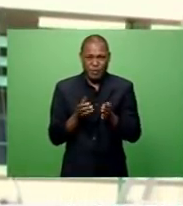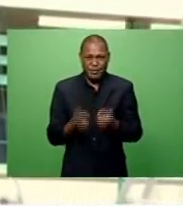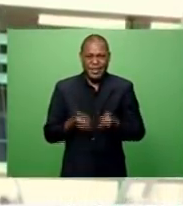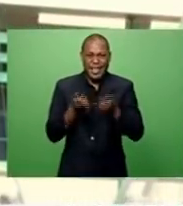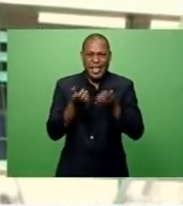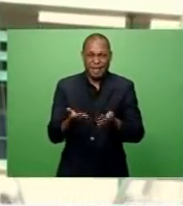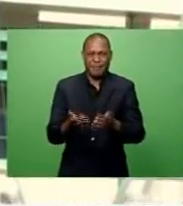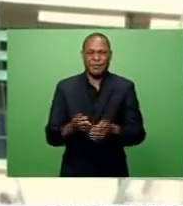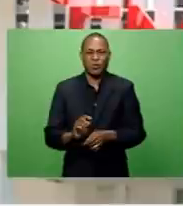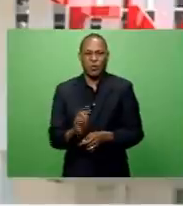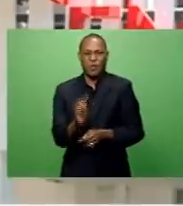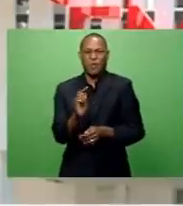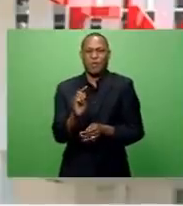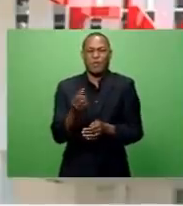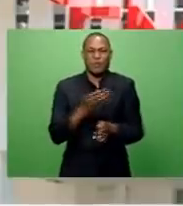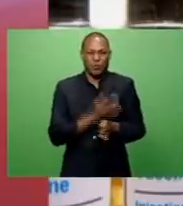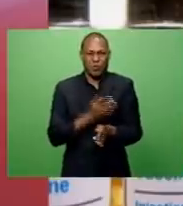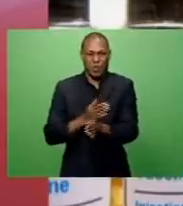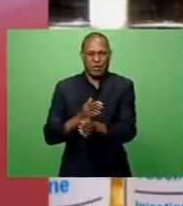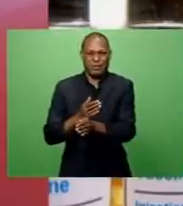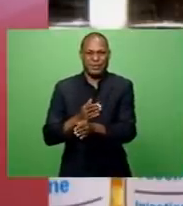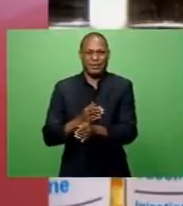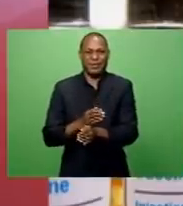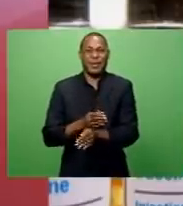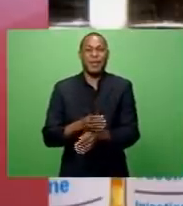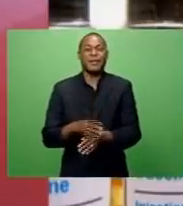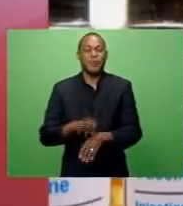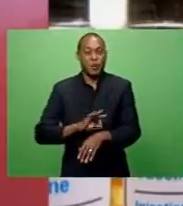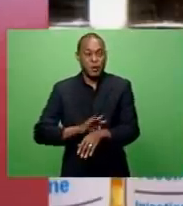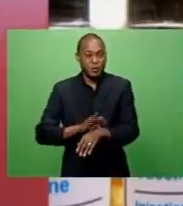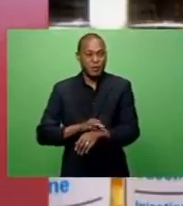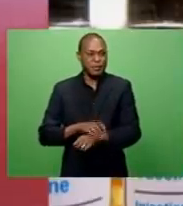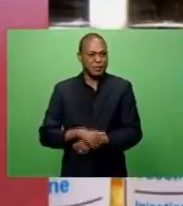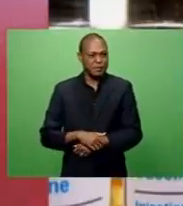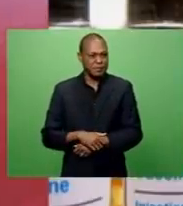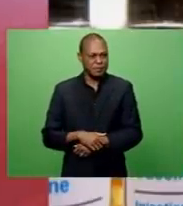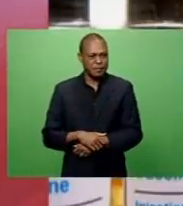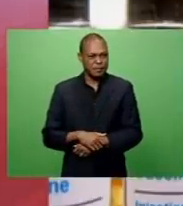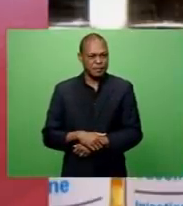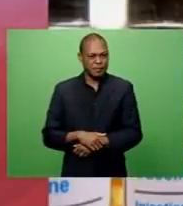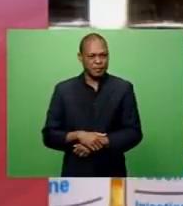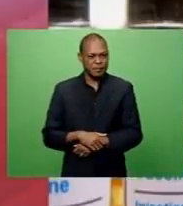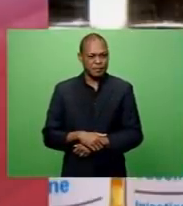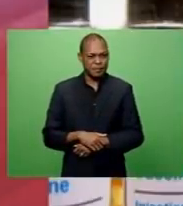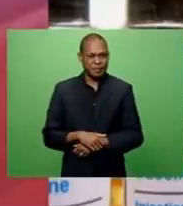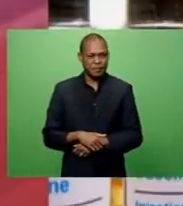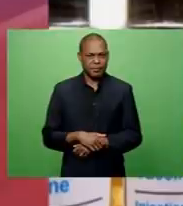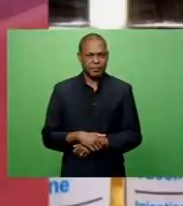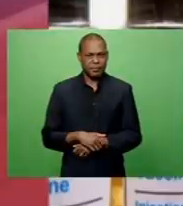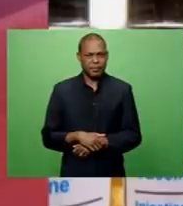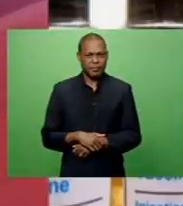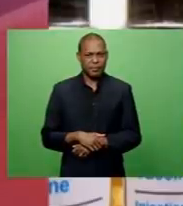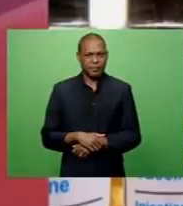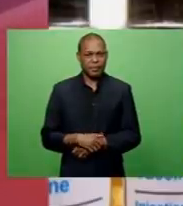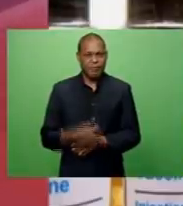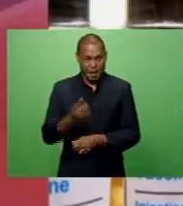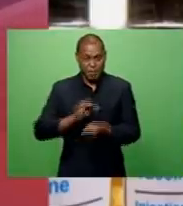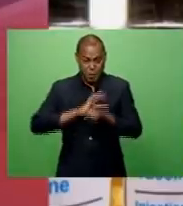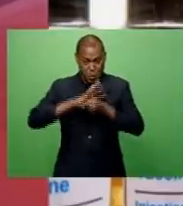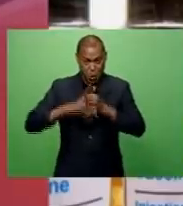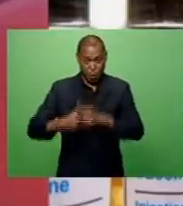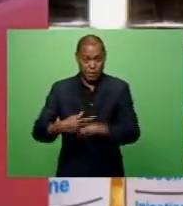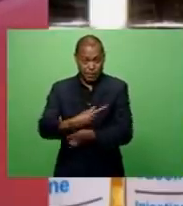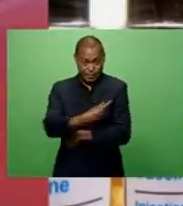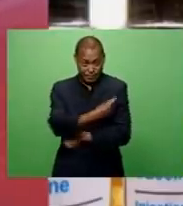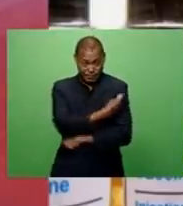will receive the first jabs. We are getting access to AstraZeneca vaccine